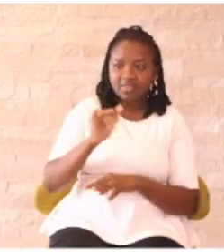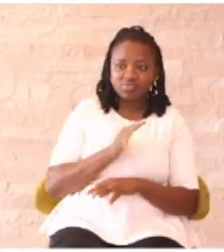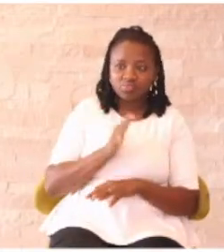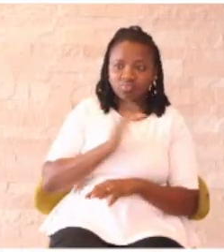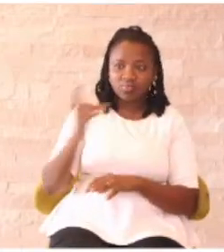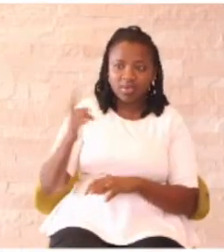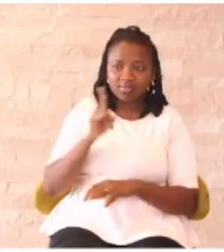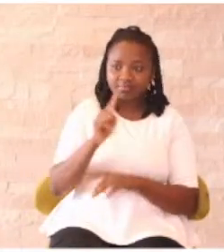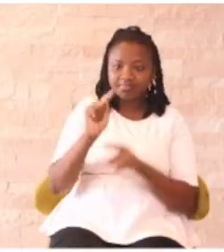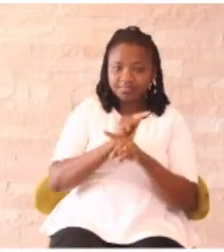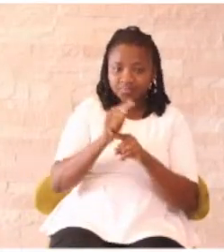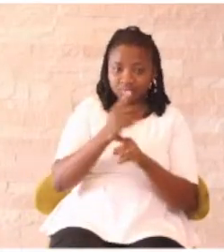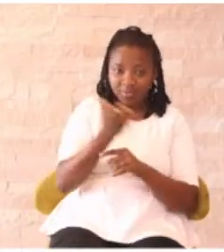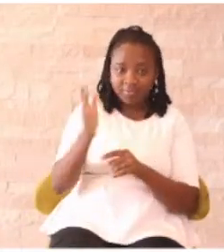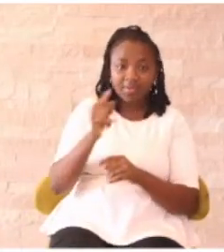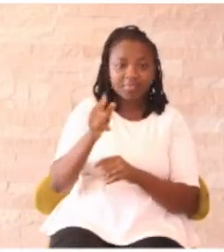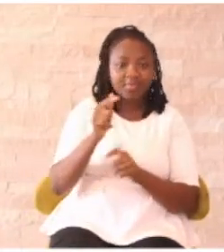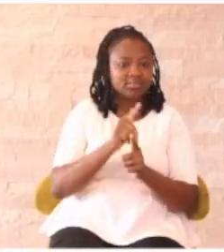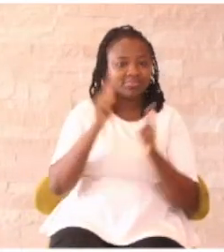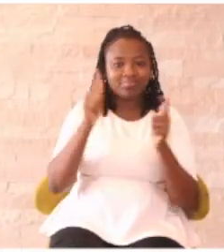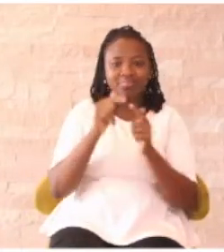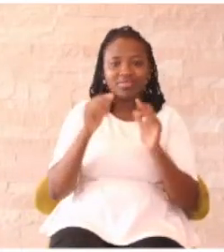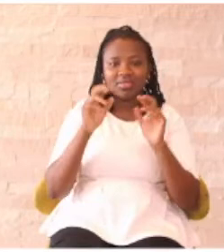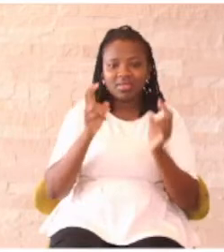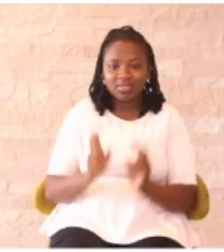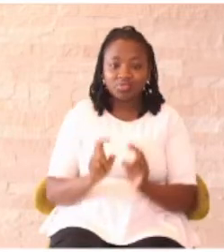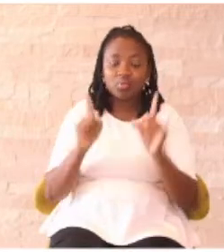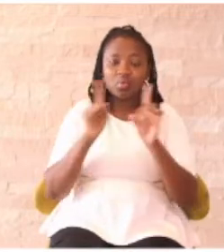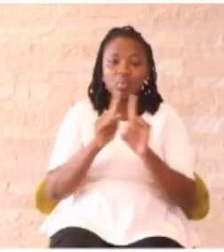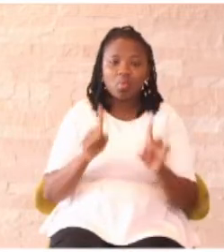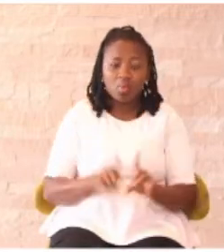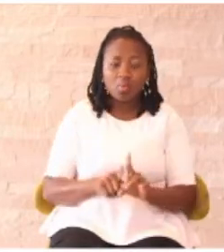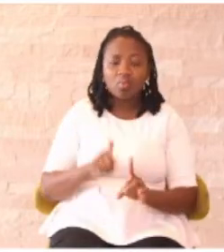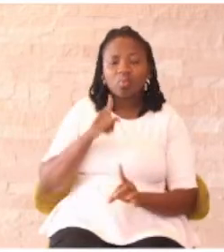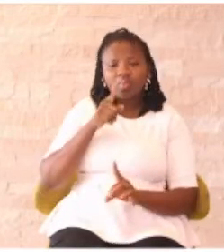it was such a big deal. This is a technical